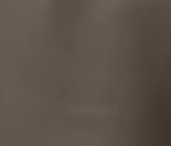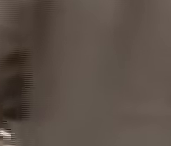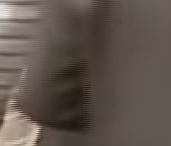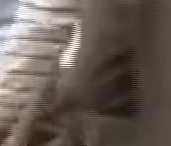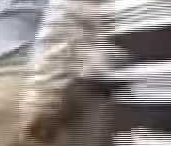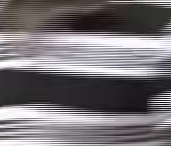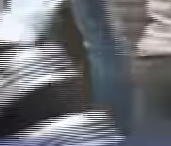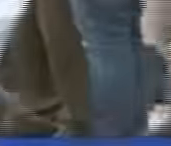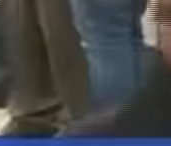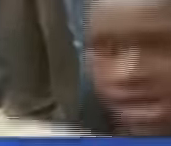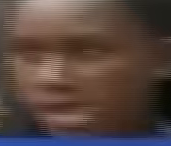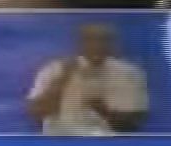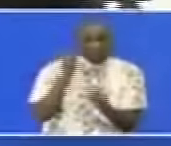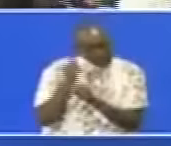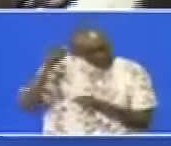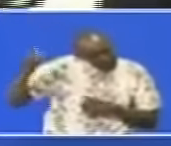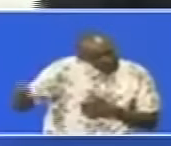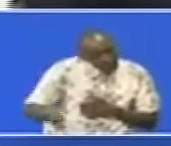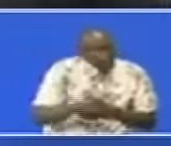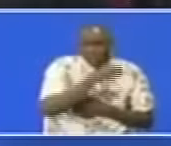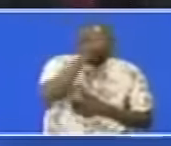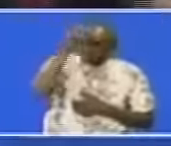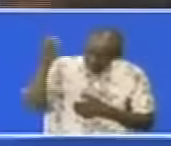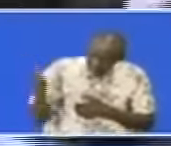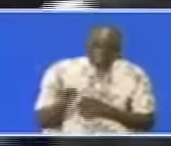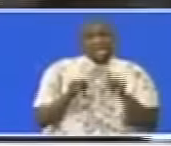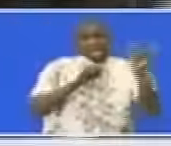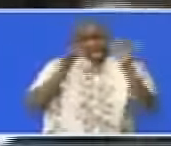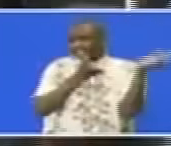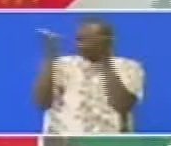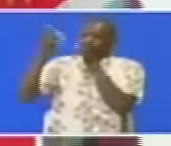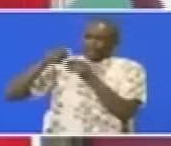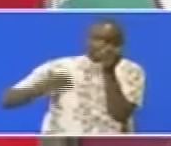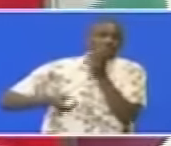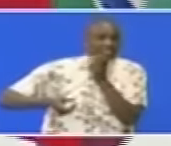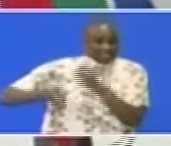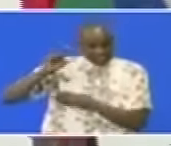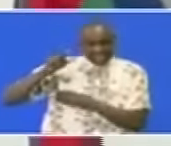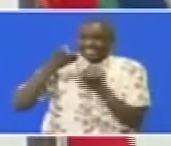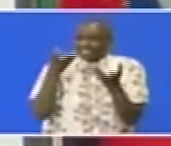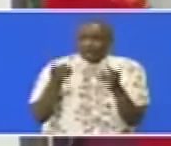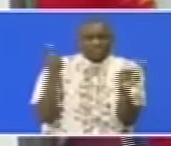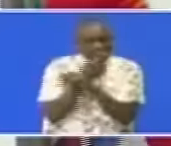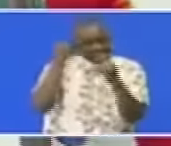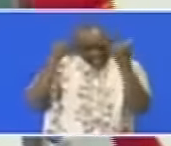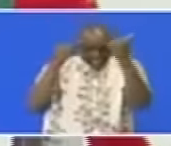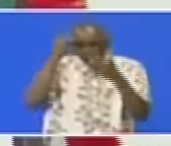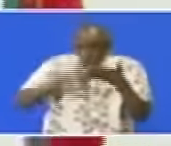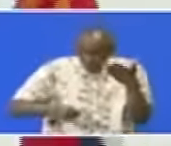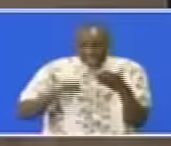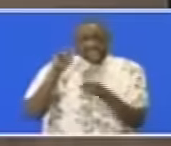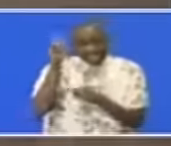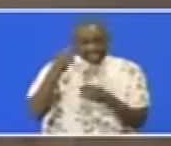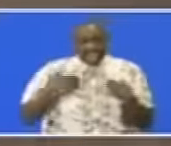Kenya has been working round the clock to lift the value of its exports over time. Among some of the initiatives the country has taken